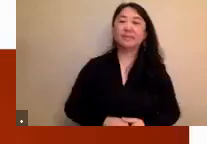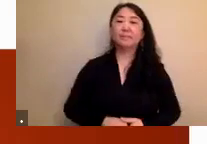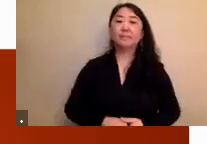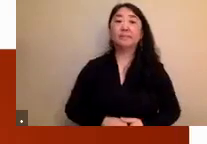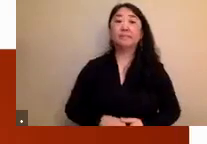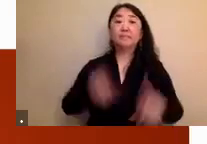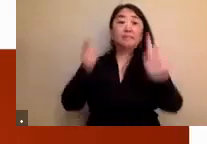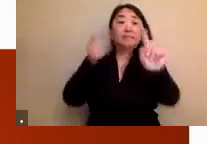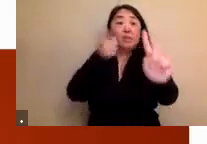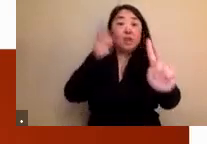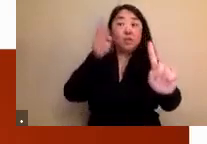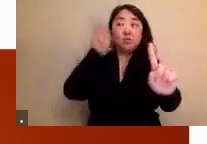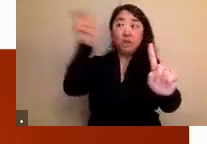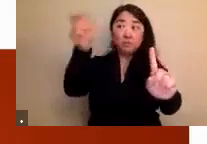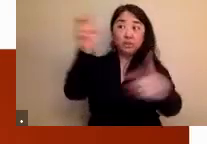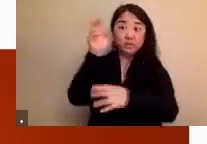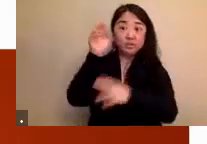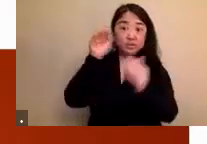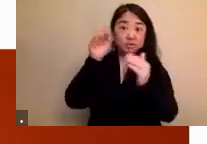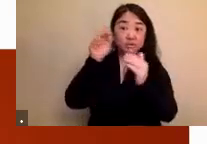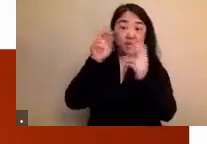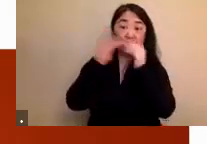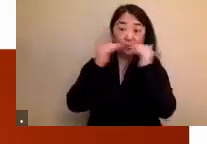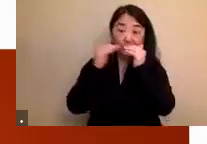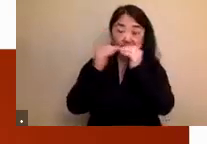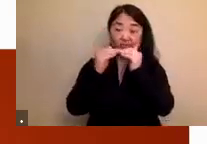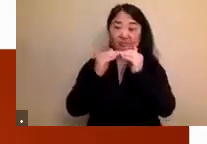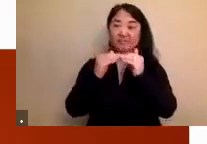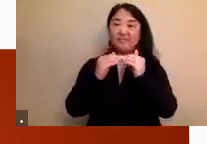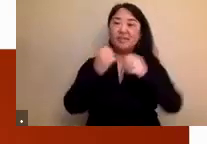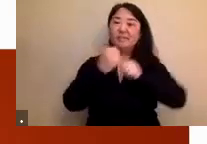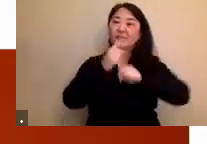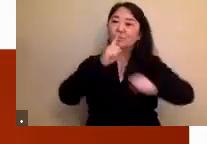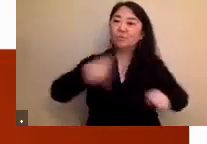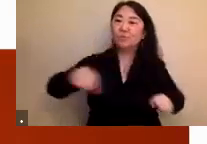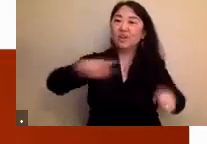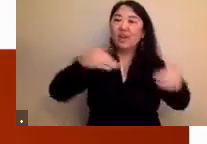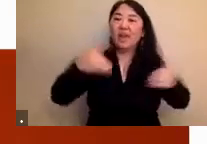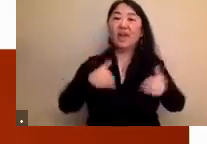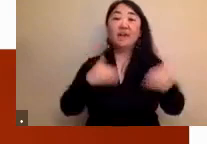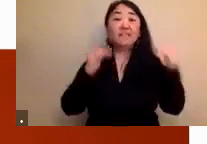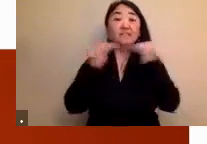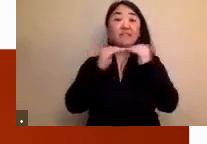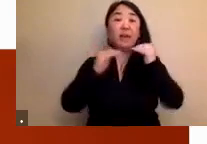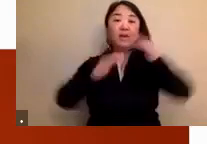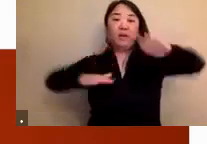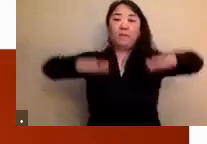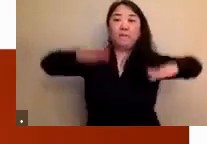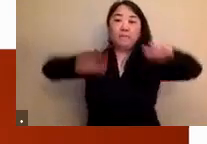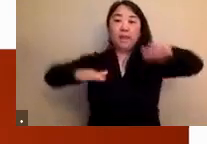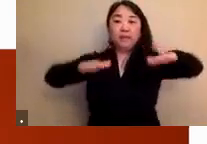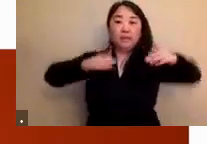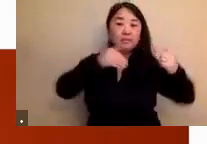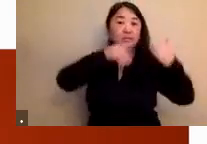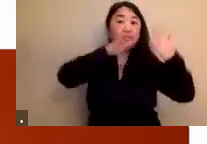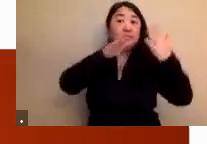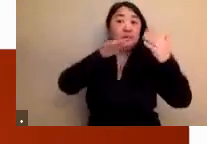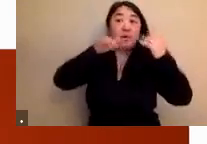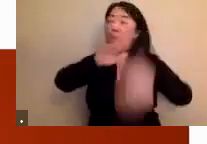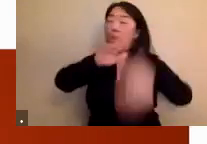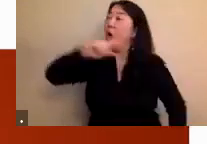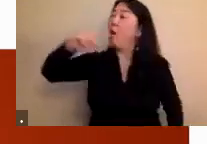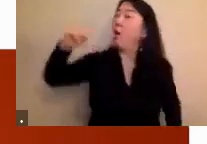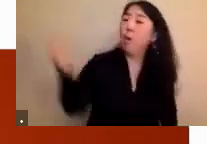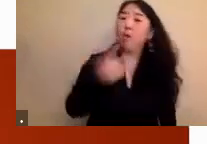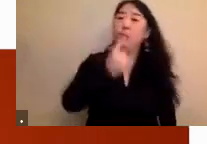ensure that there is that we are looking at fair and balanced ways at all times to ensure